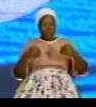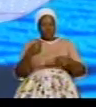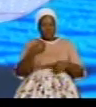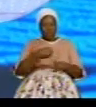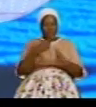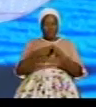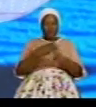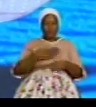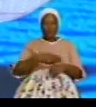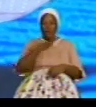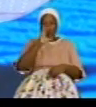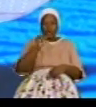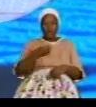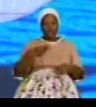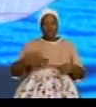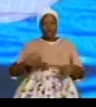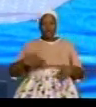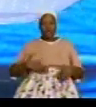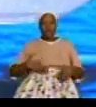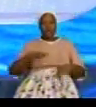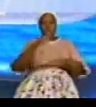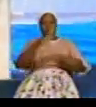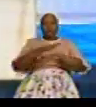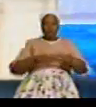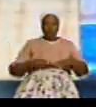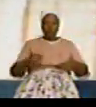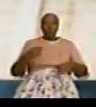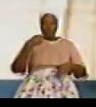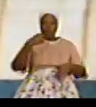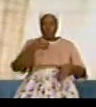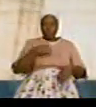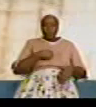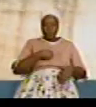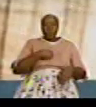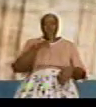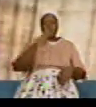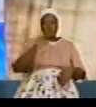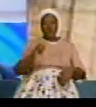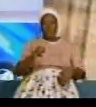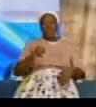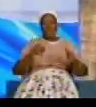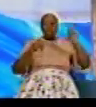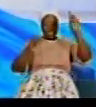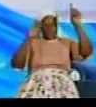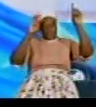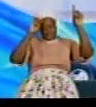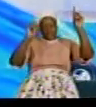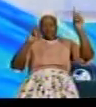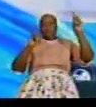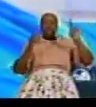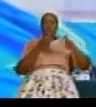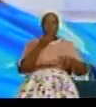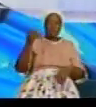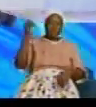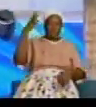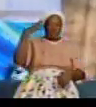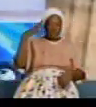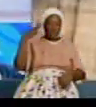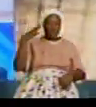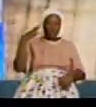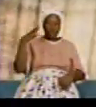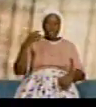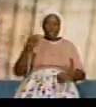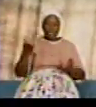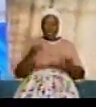my mother's womb, called me by his grace. Here was